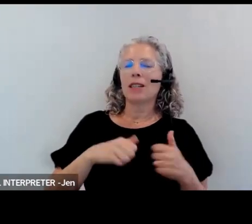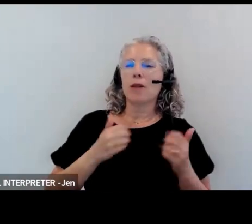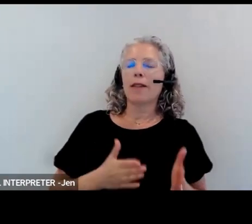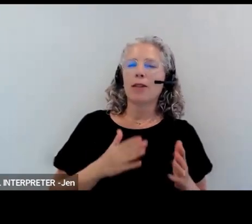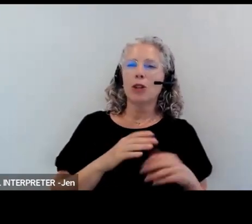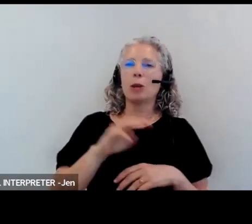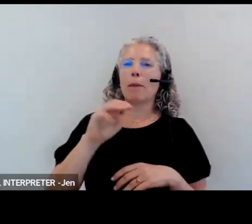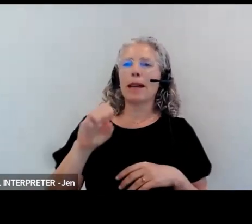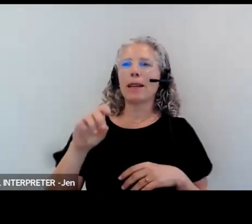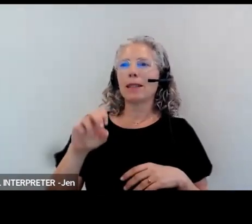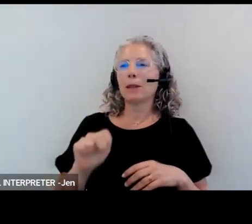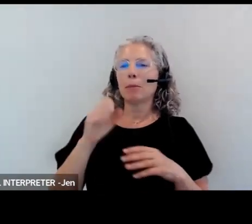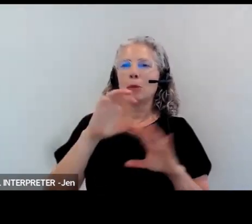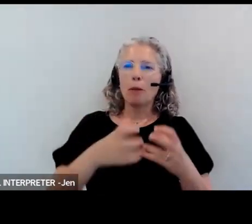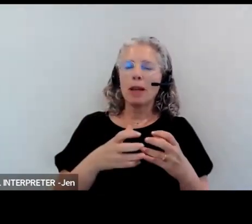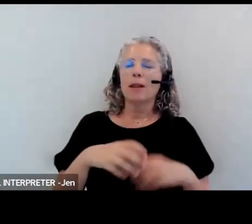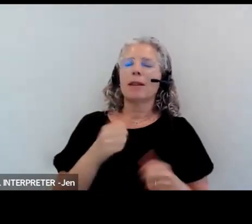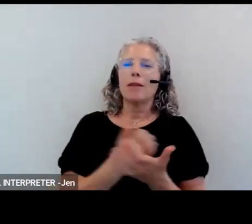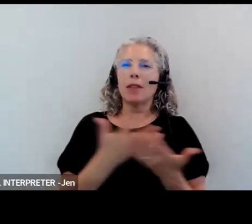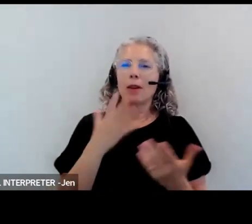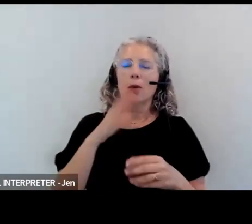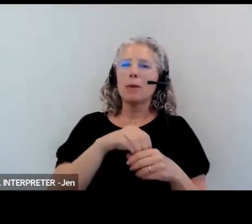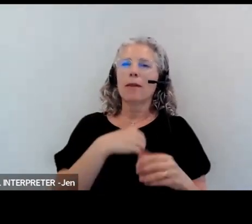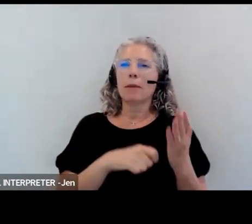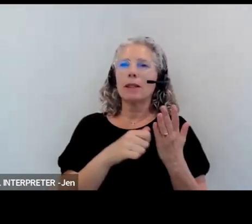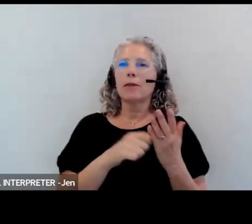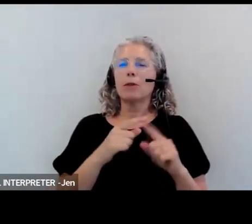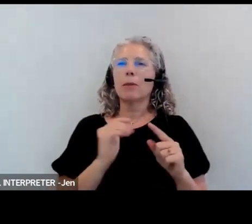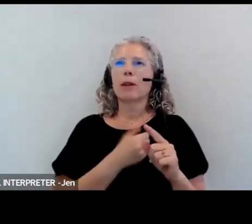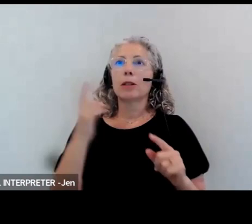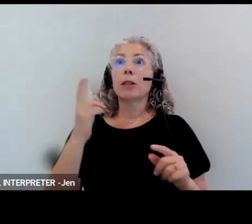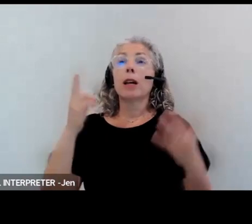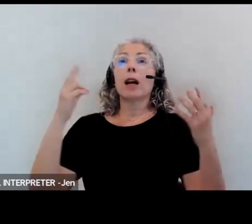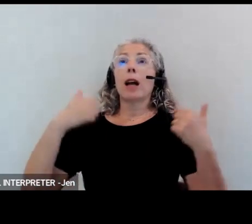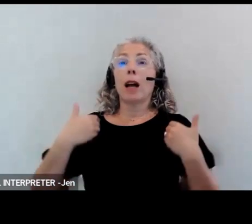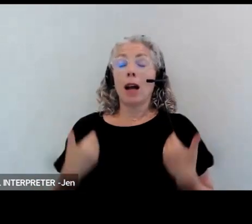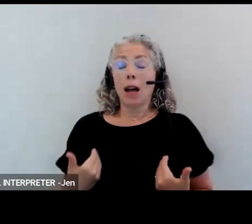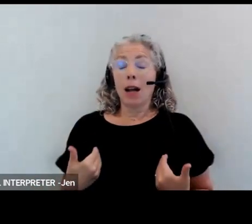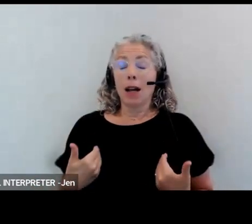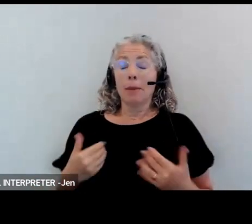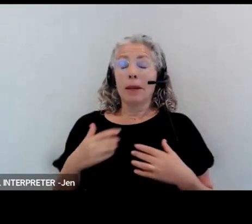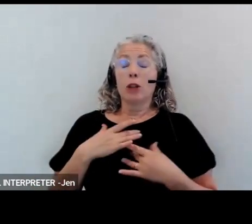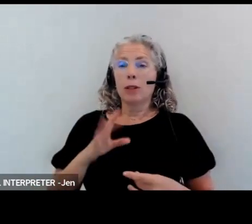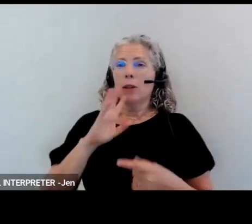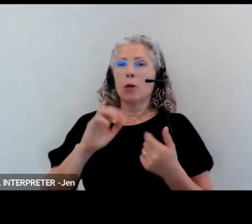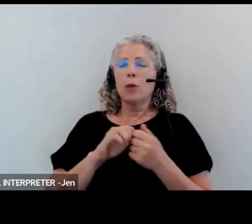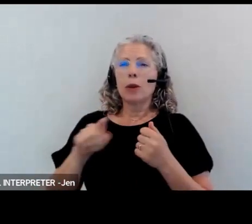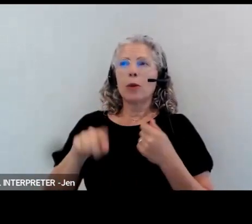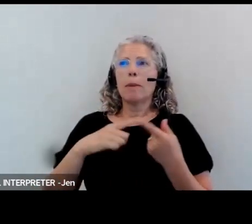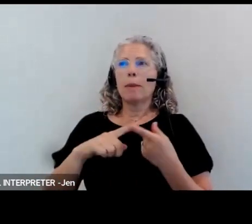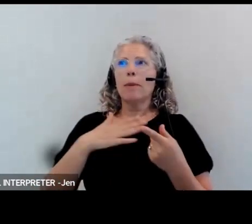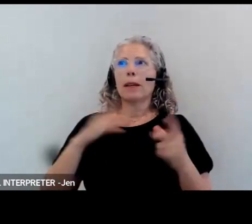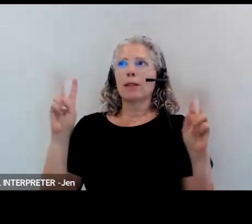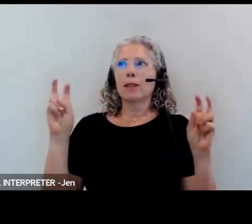Madness Network News, et cetera. And I am so interested to talk to you about this topic